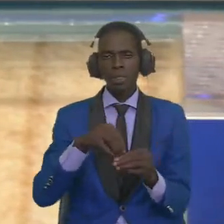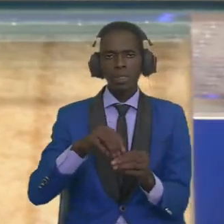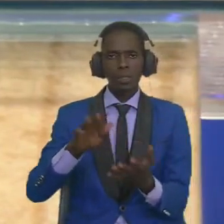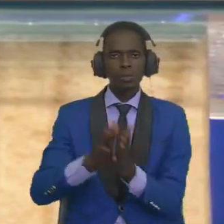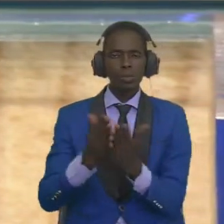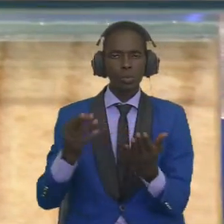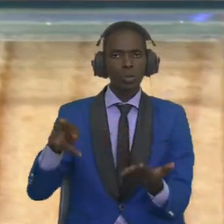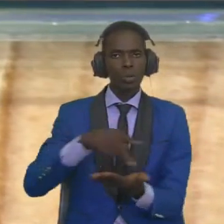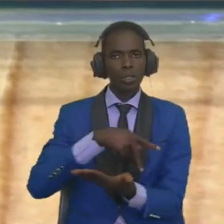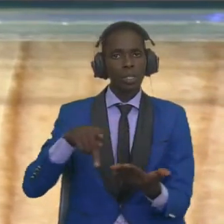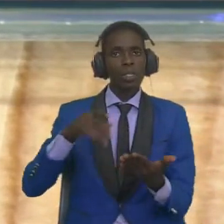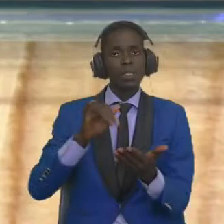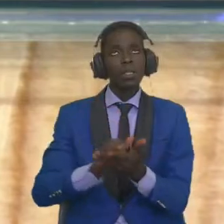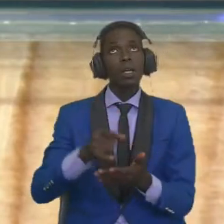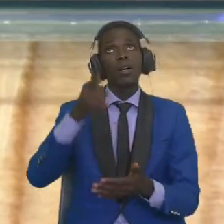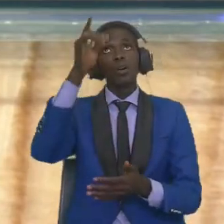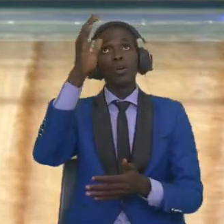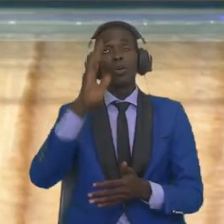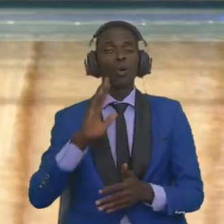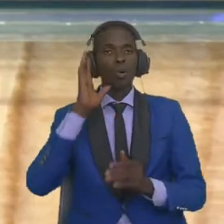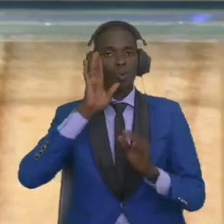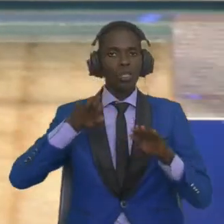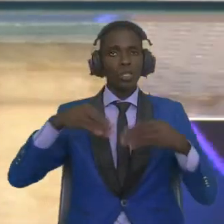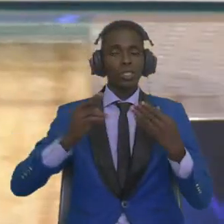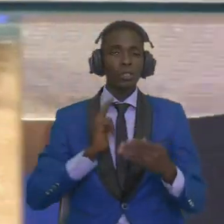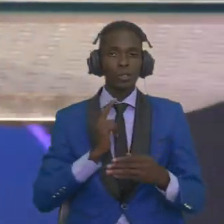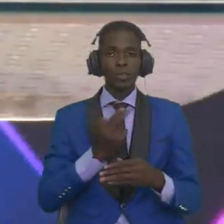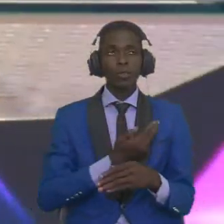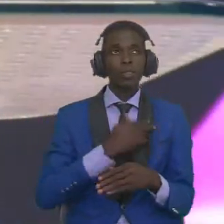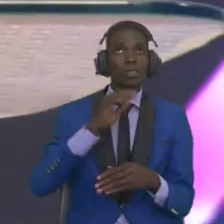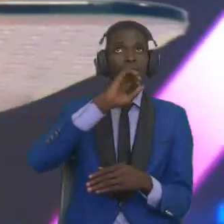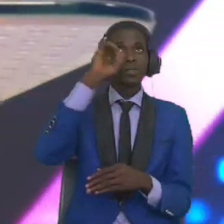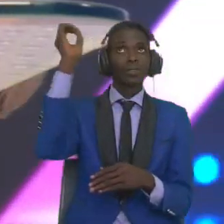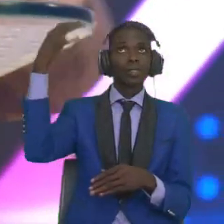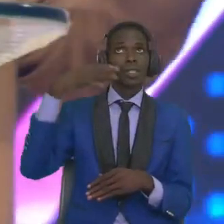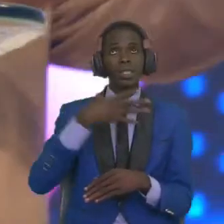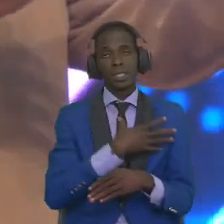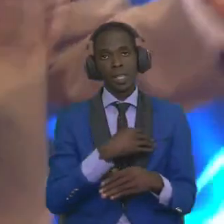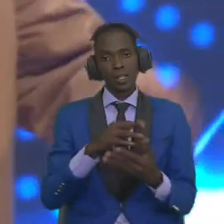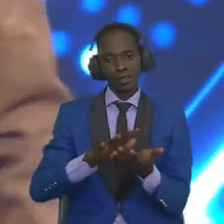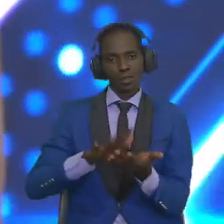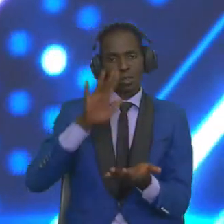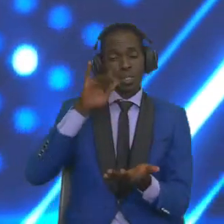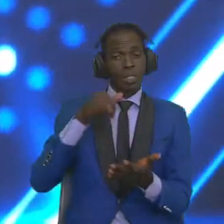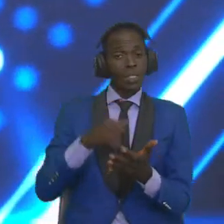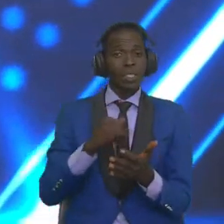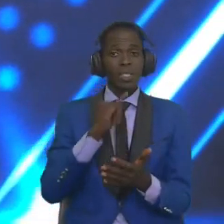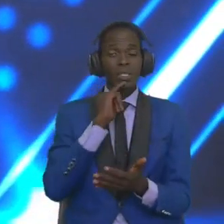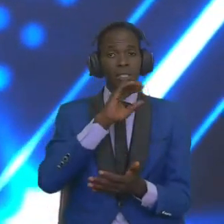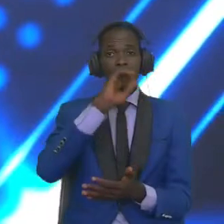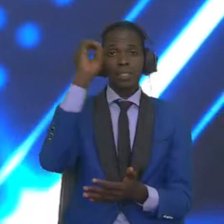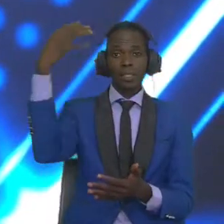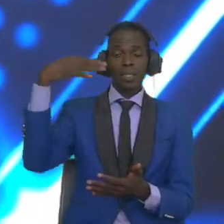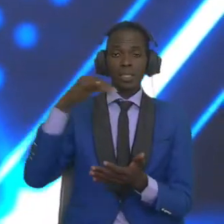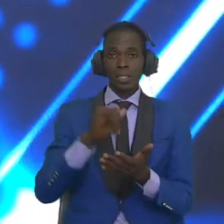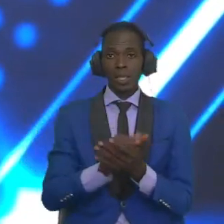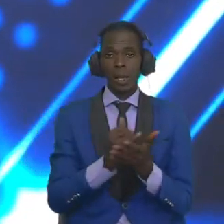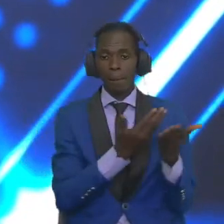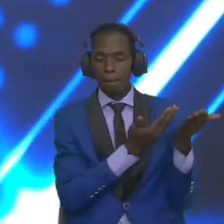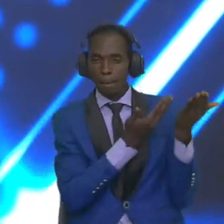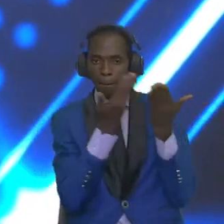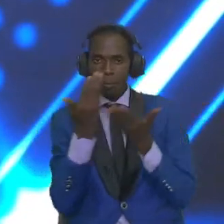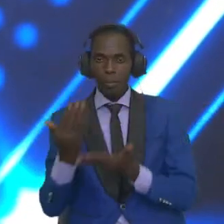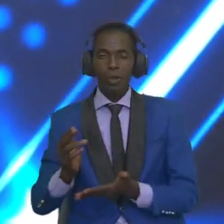us grace and glory. It is the grace that leads us into the godly life, and then it brings us to glory